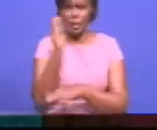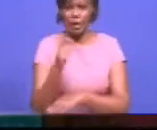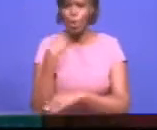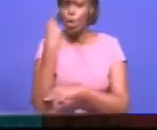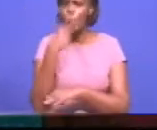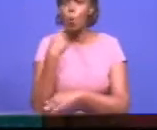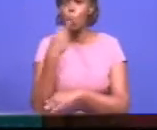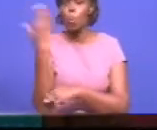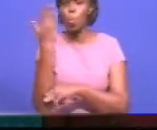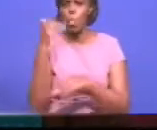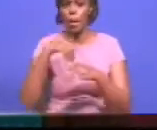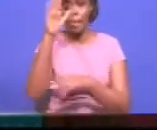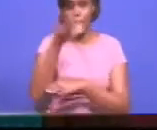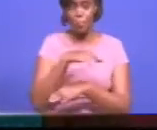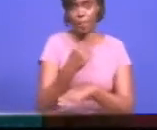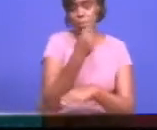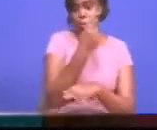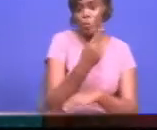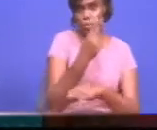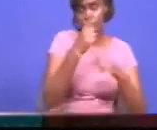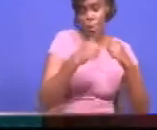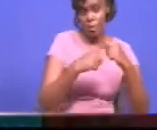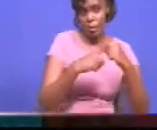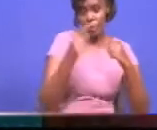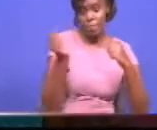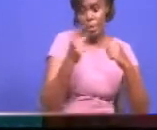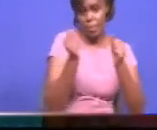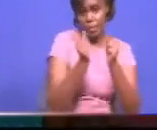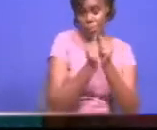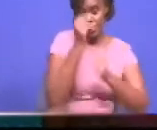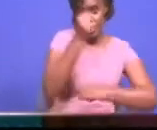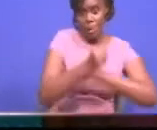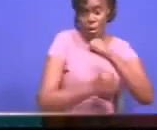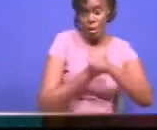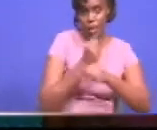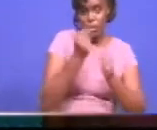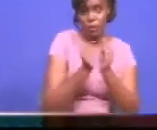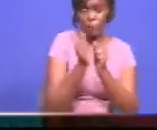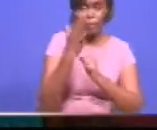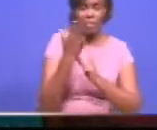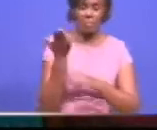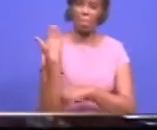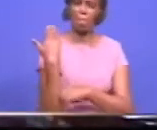addressed Parliament on Tuesday, 6th of October, 2015.